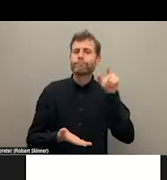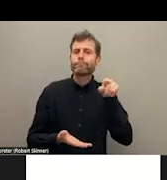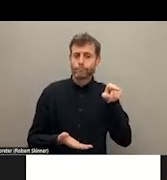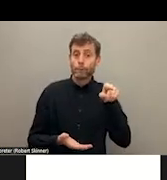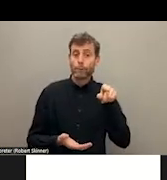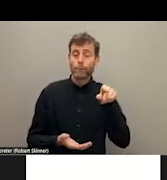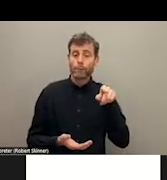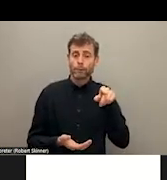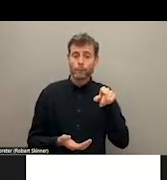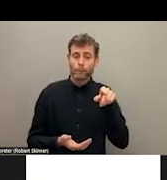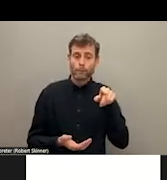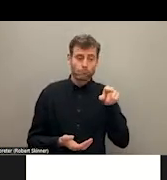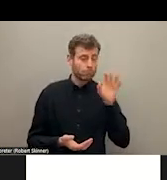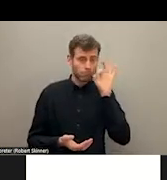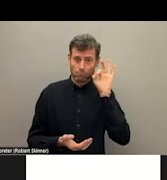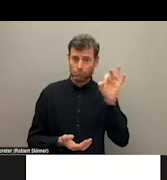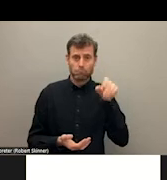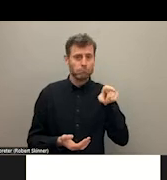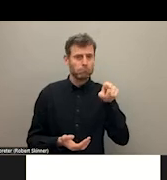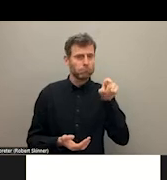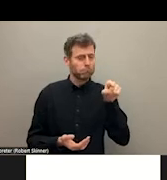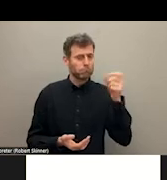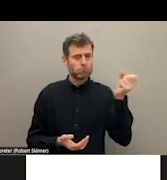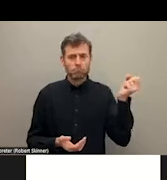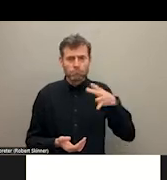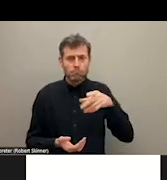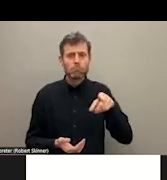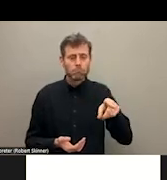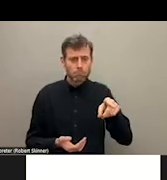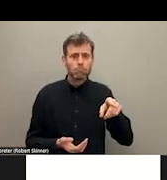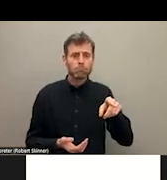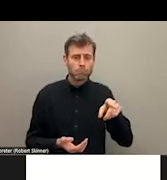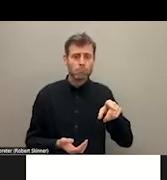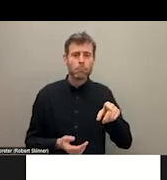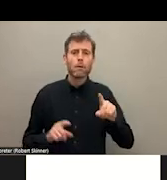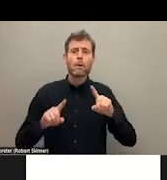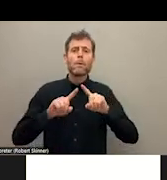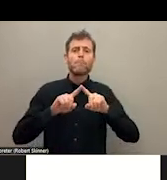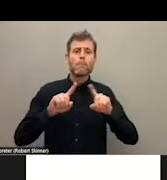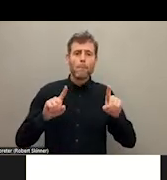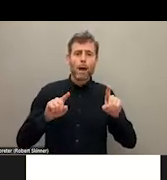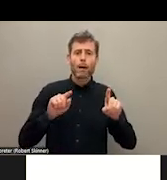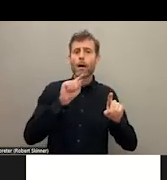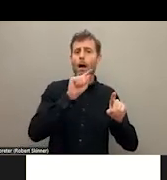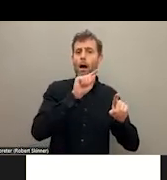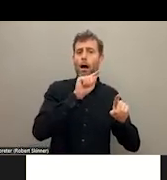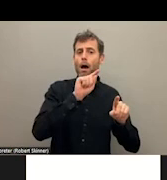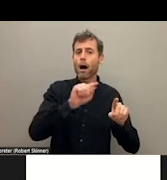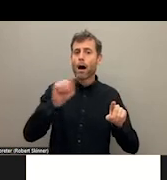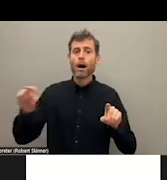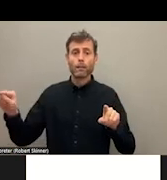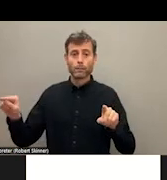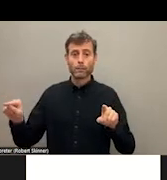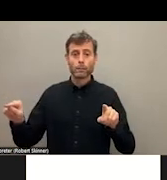ones who are in the most precarious situation. They cannot afford